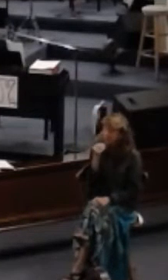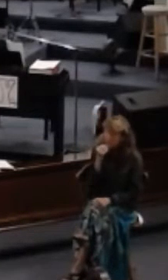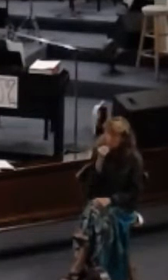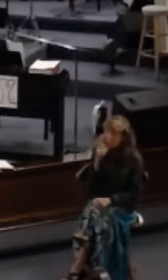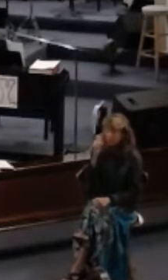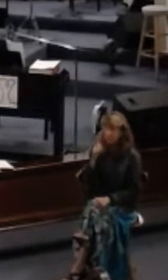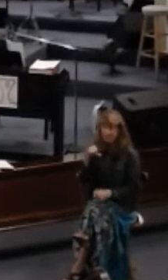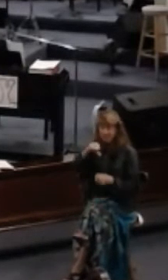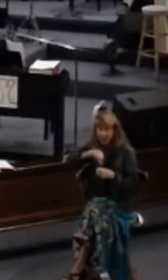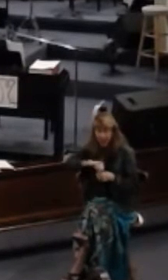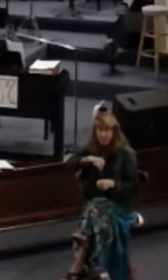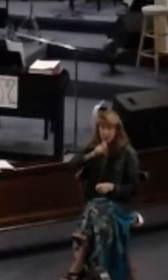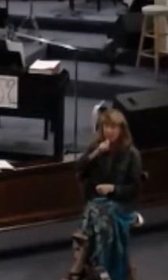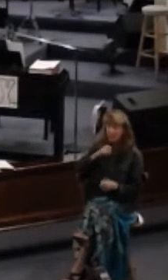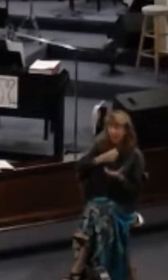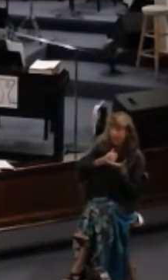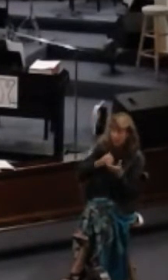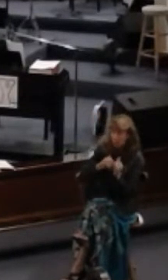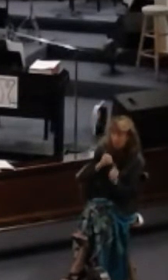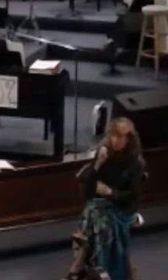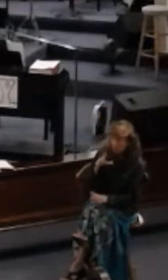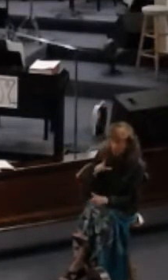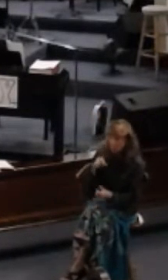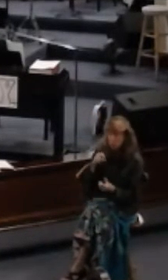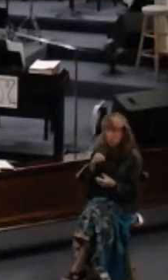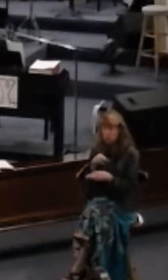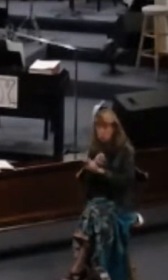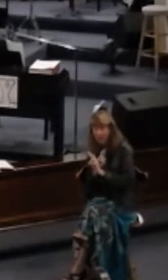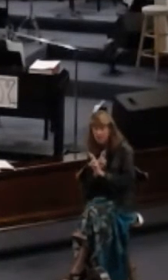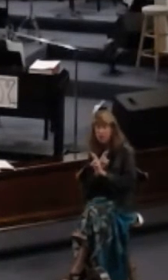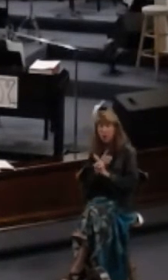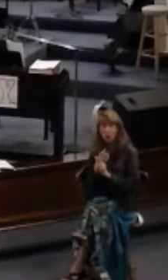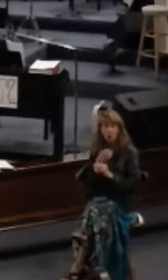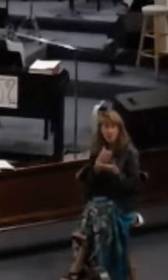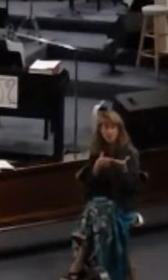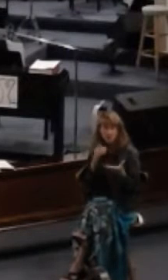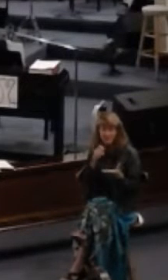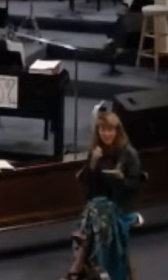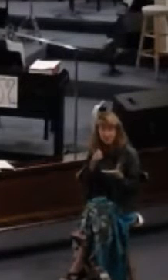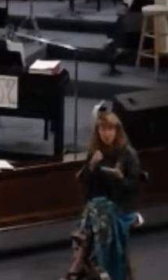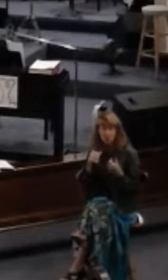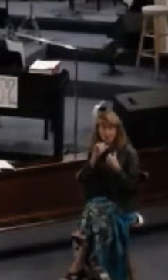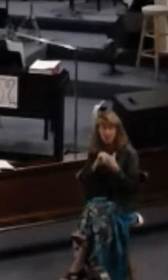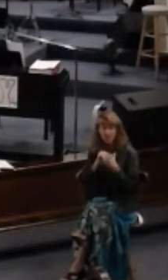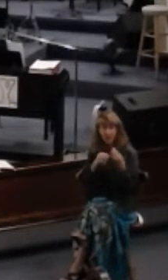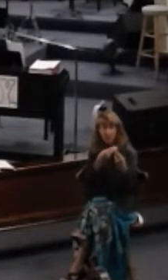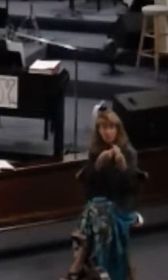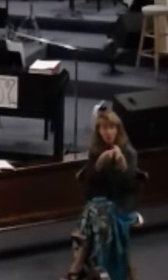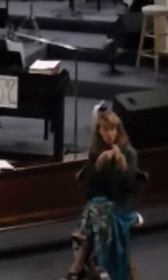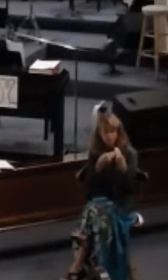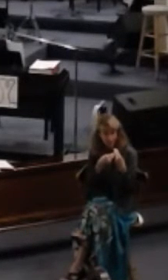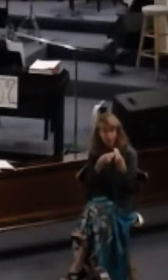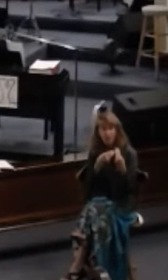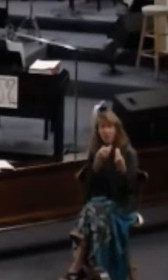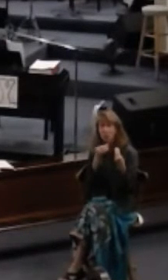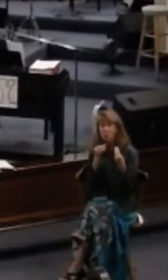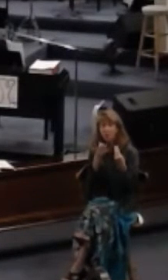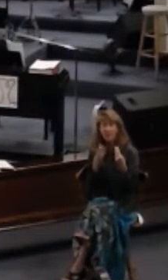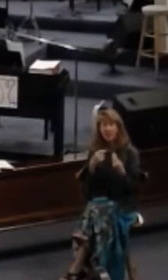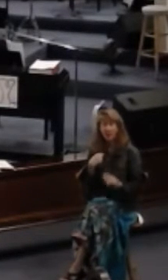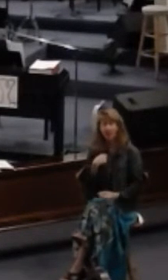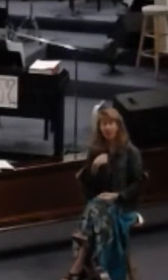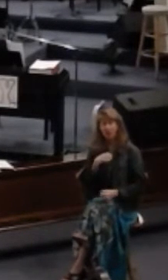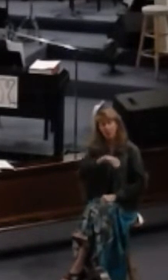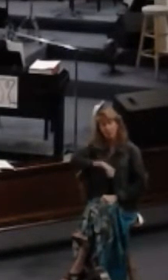gas or help with bills or, you know, sometimes rent or even if somebody needs to stay in a motel to get off the streets or something like that. And I am